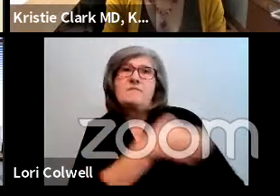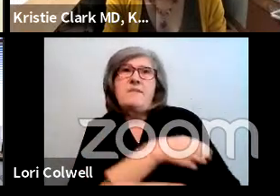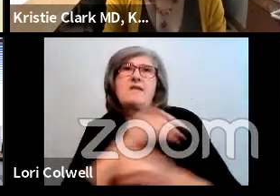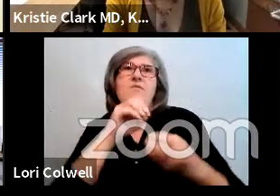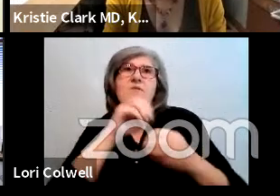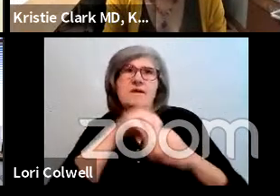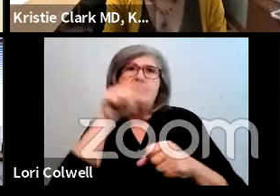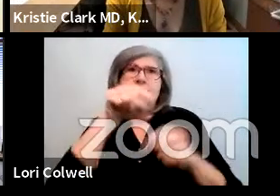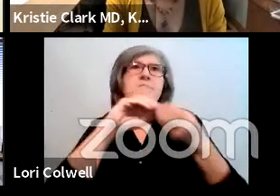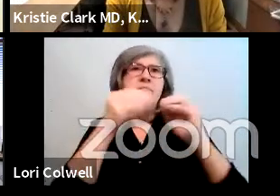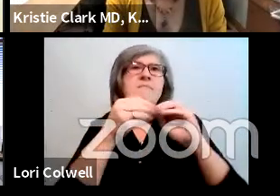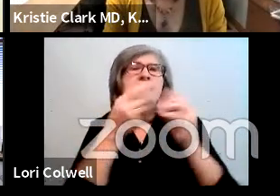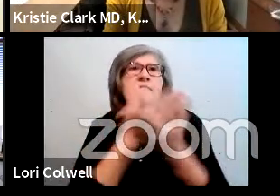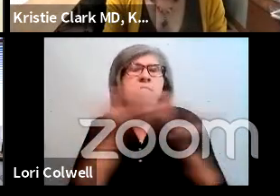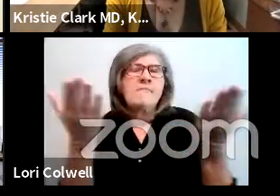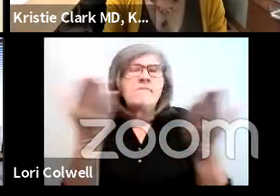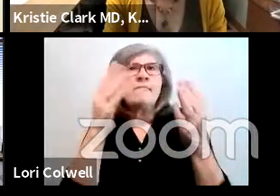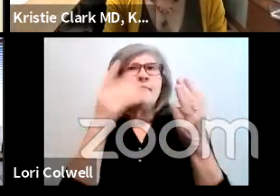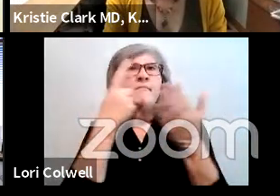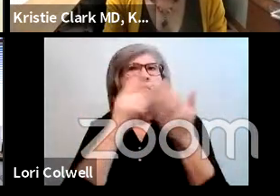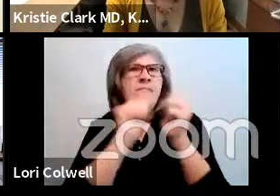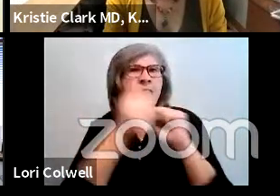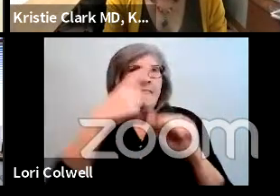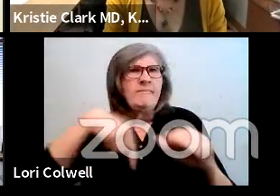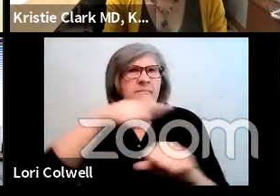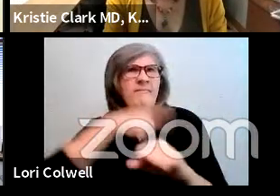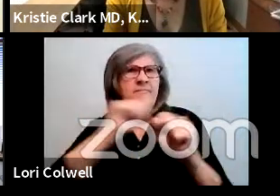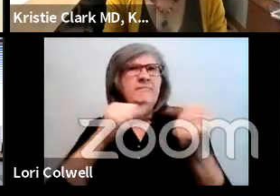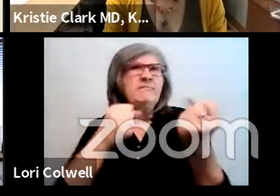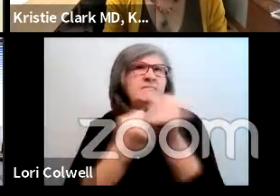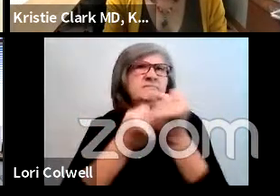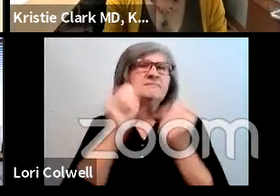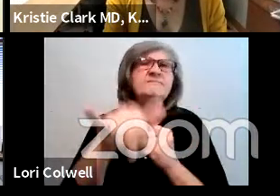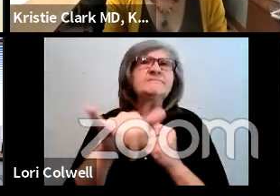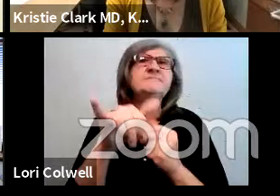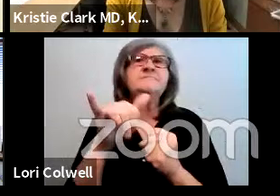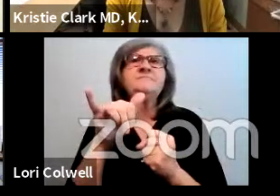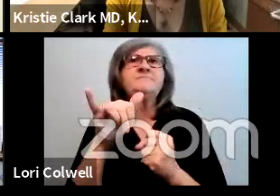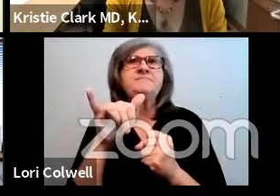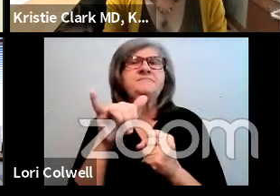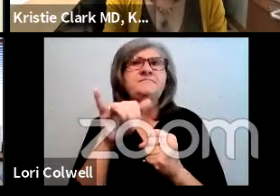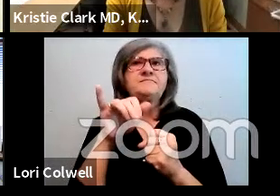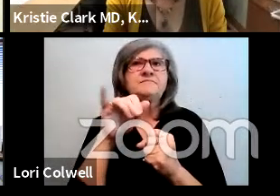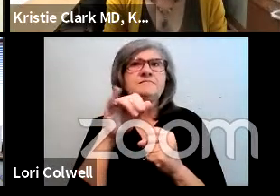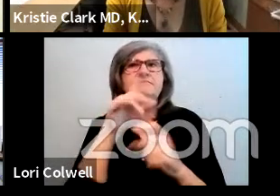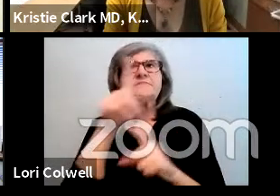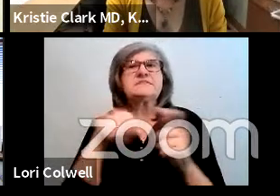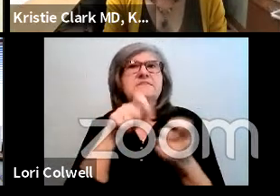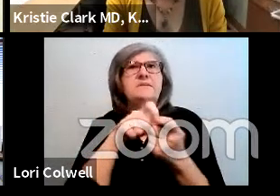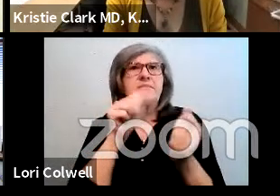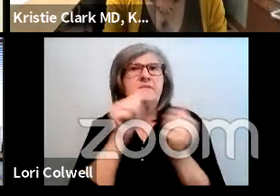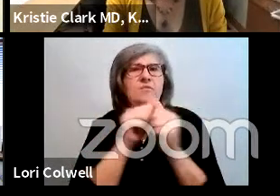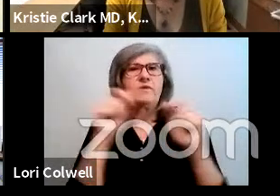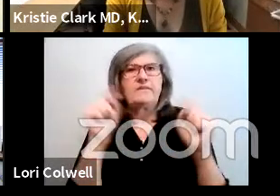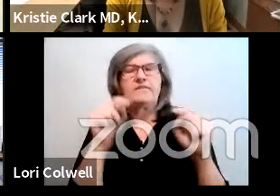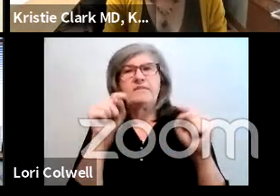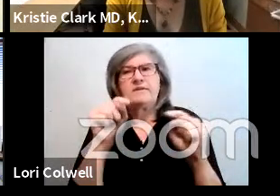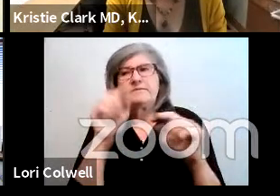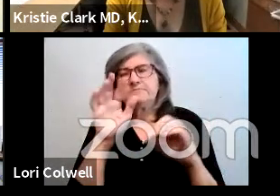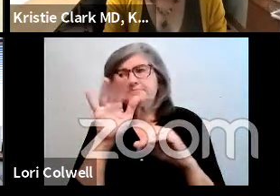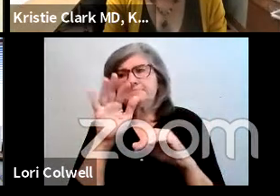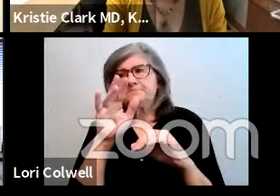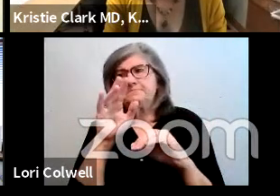numbers. So what can we do to be supporting them, particularly from